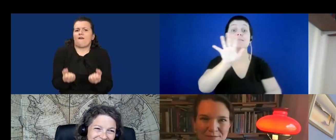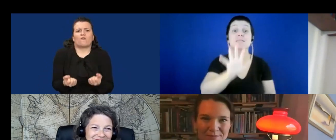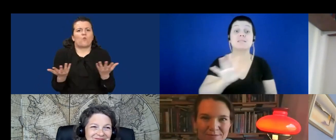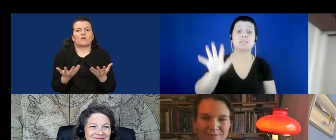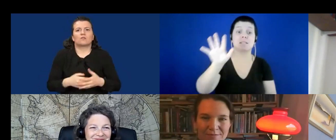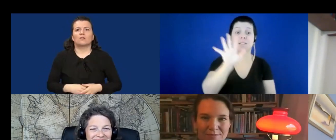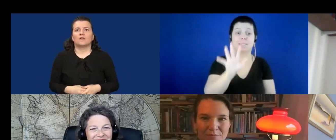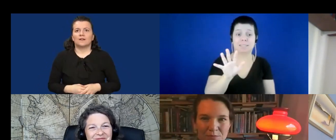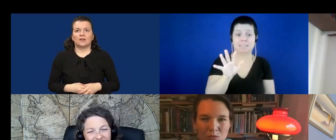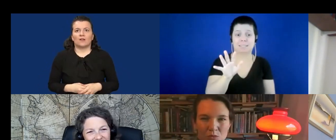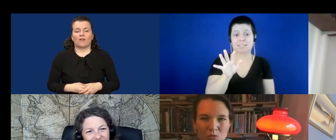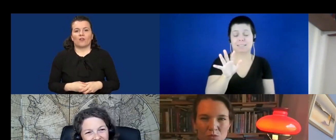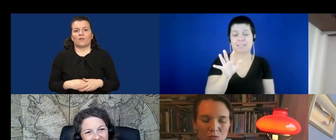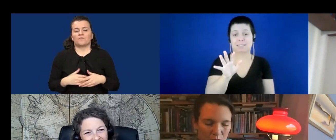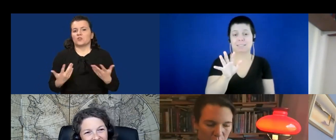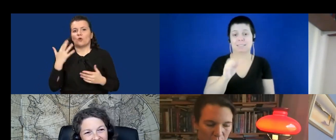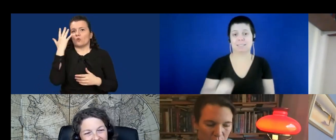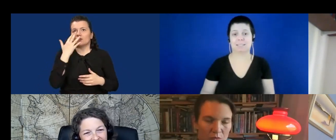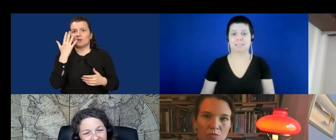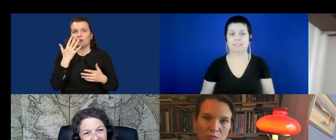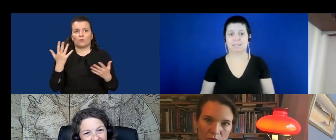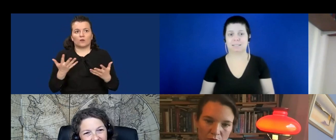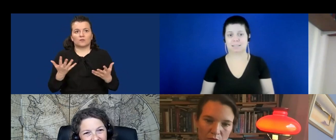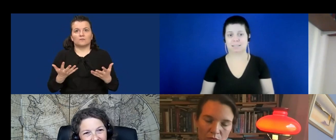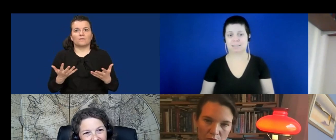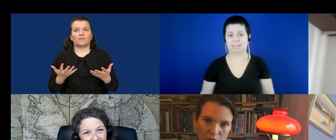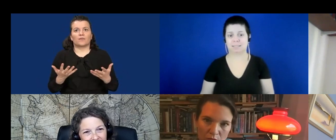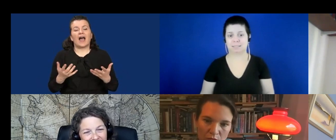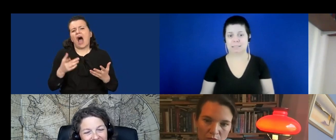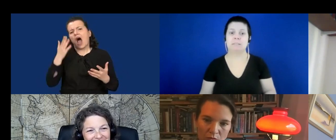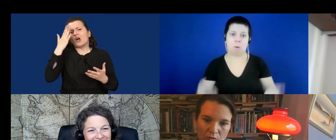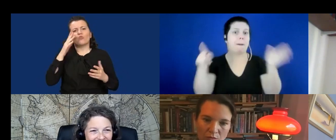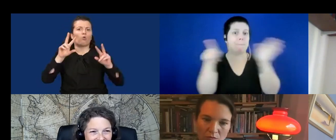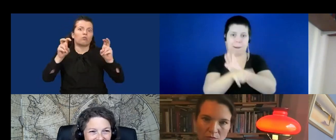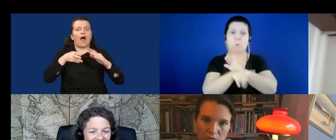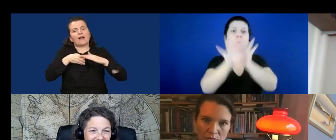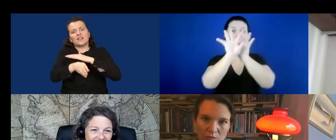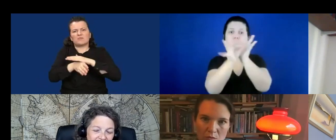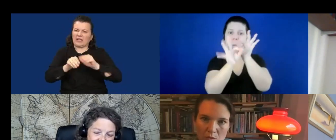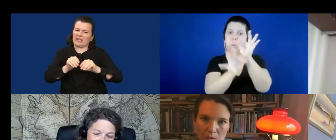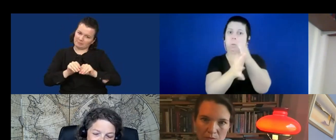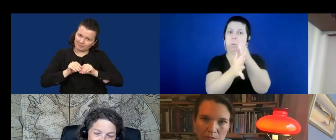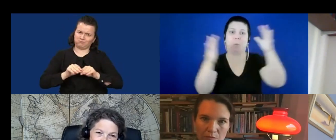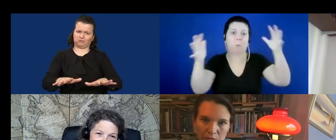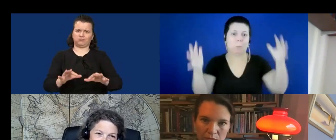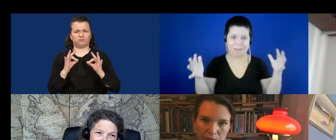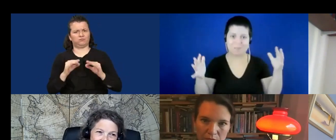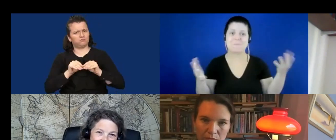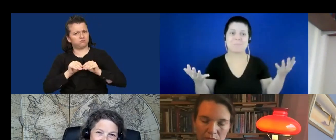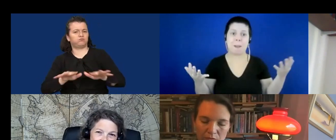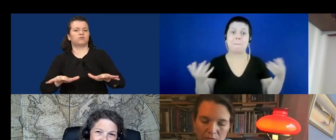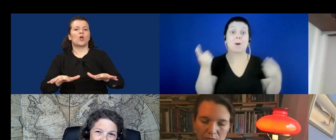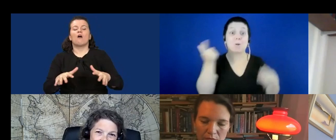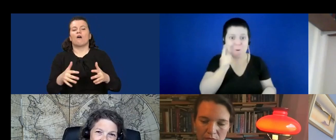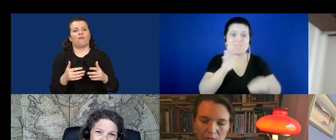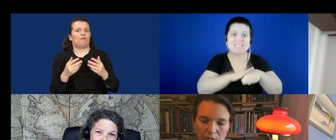really. And obviously, this is another massive question. There are so much to implement accessibility,